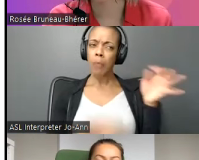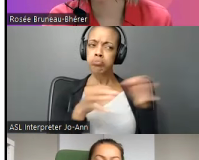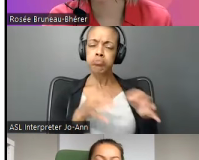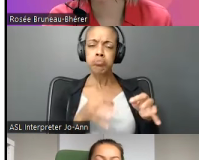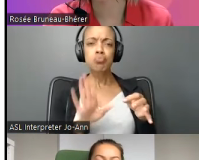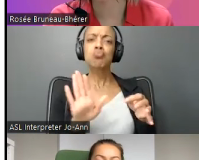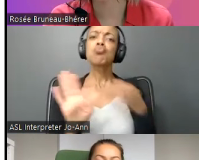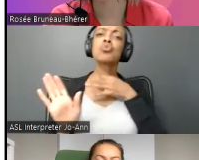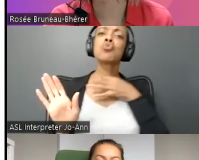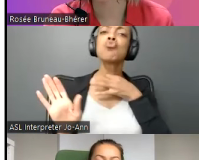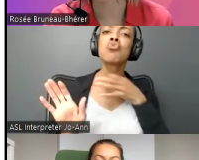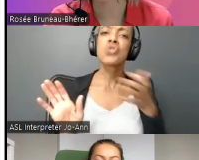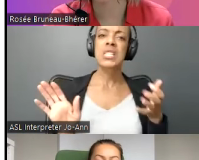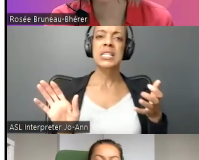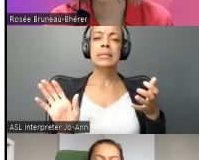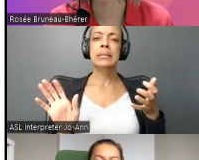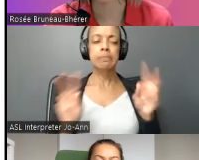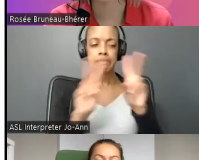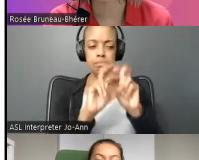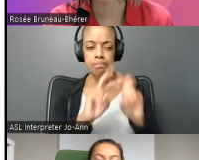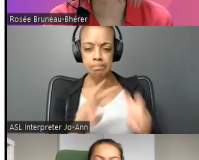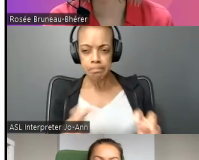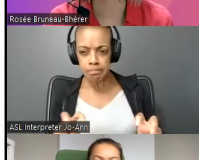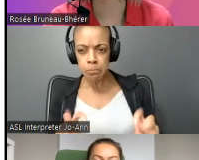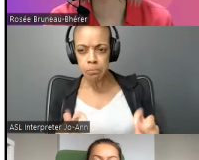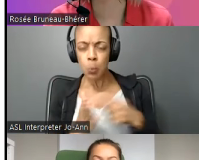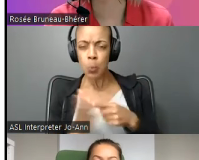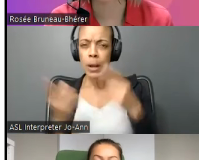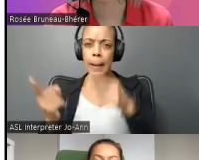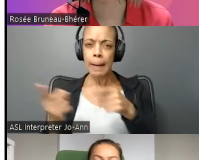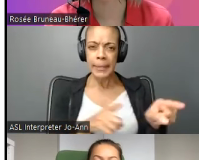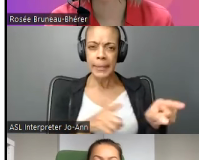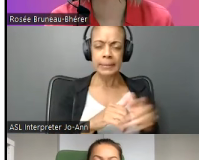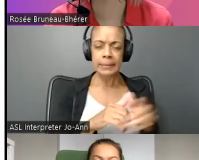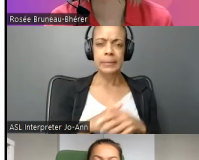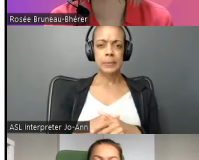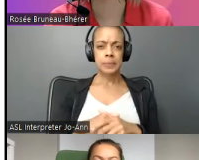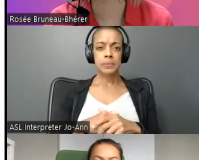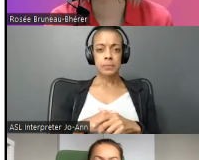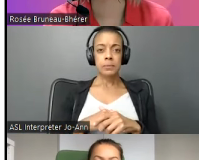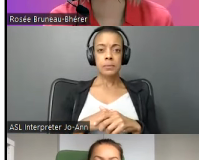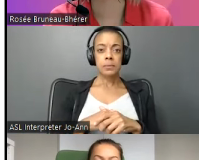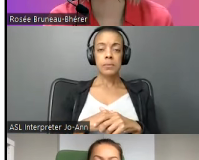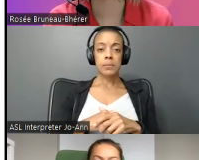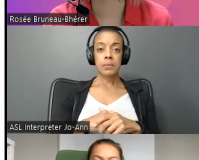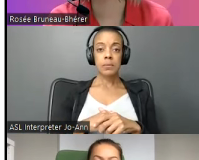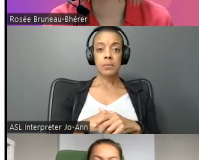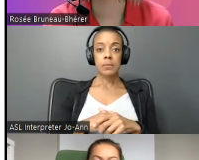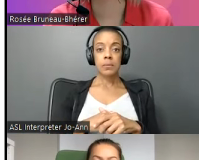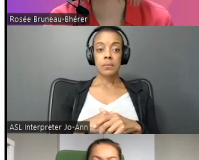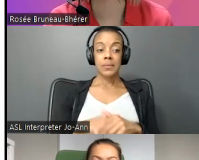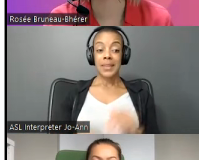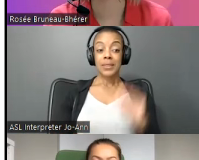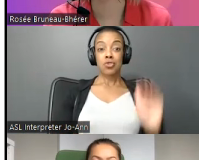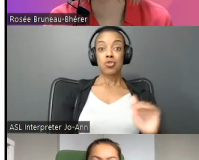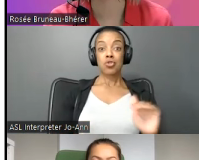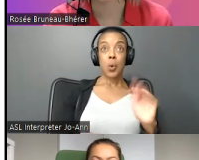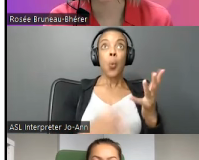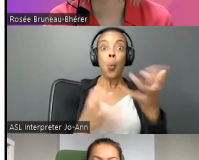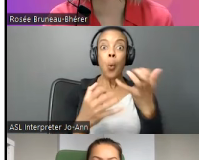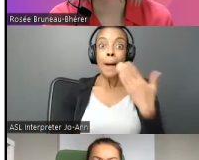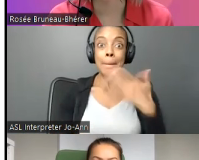Let's want to explore what has happened. Obviously the child will do well if he can. He doesn't have bad intentions. And if we